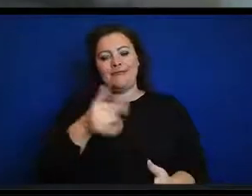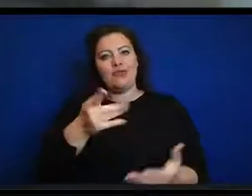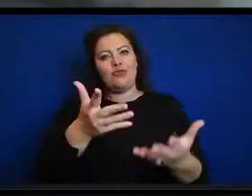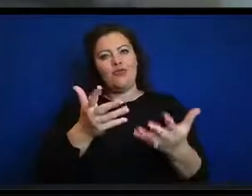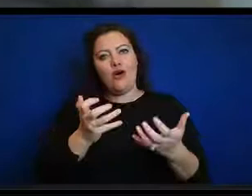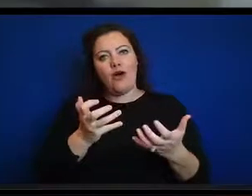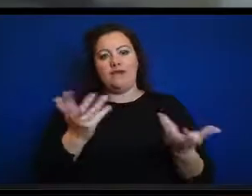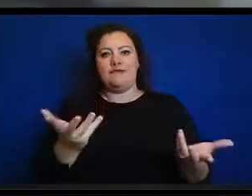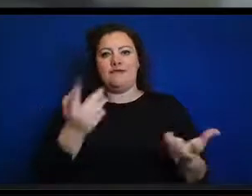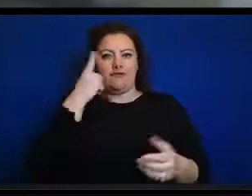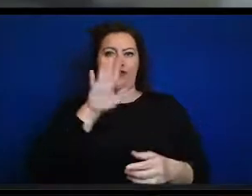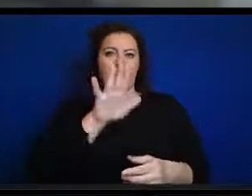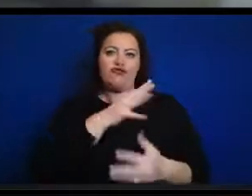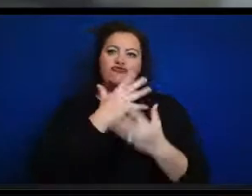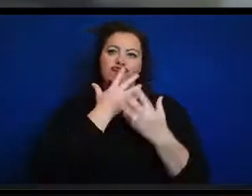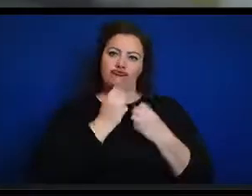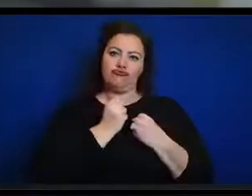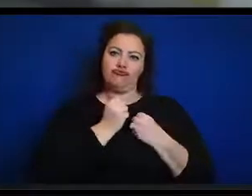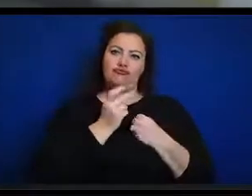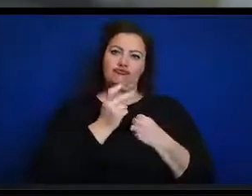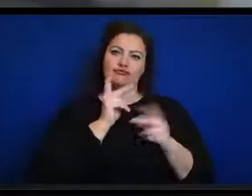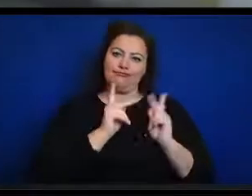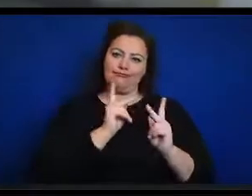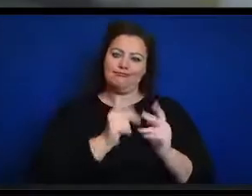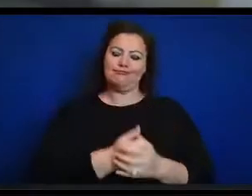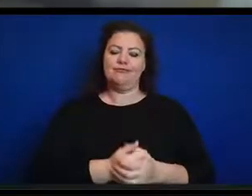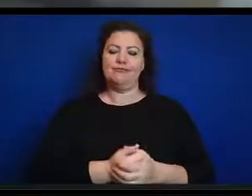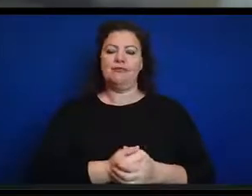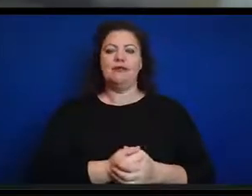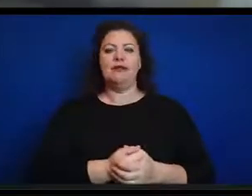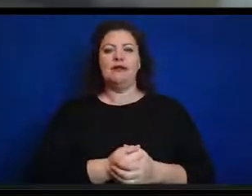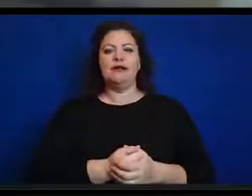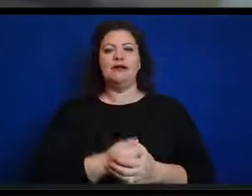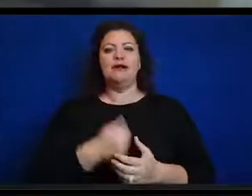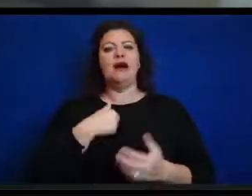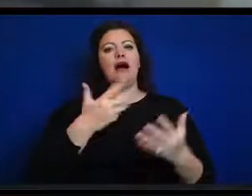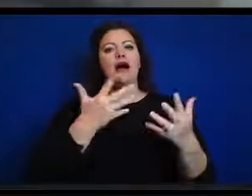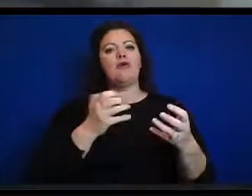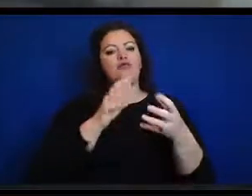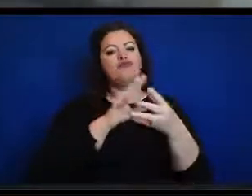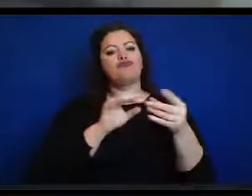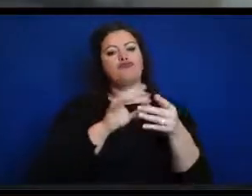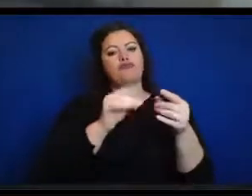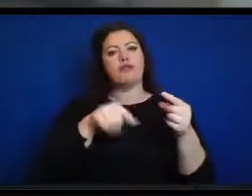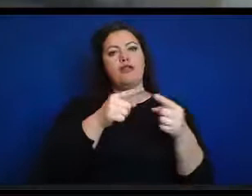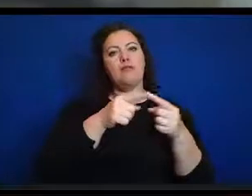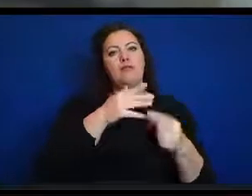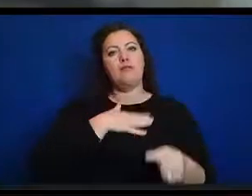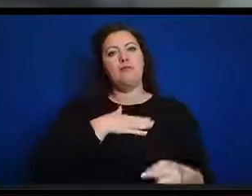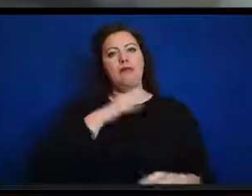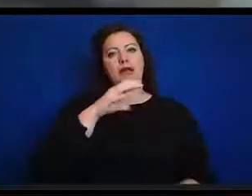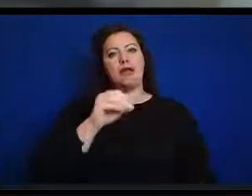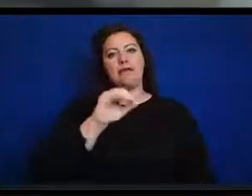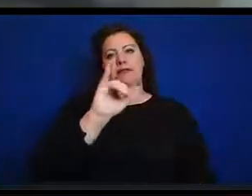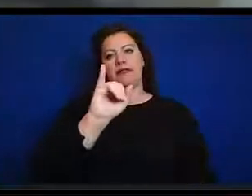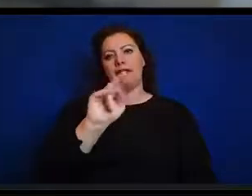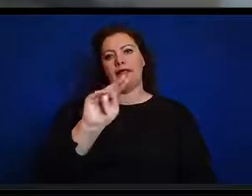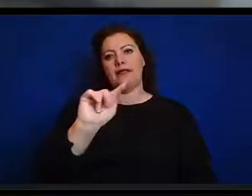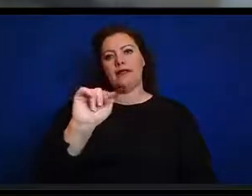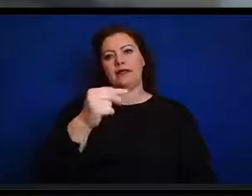want to make for your loved ones. I want to tell you a little bit about my company, Integral. Integral was founded